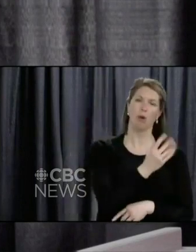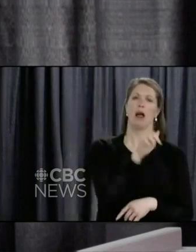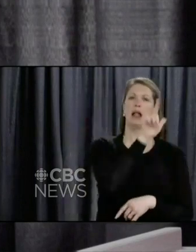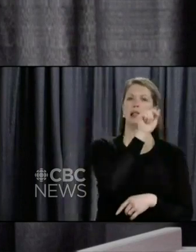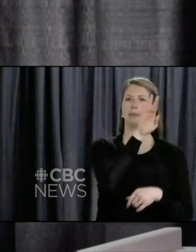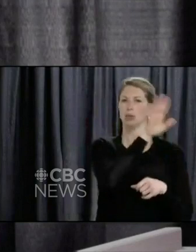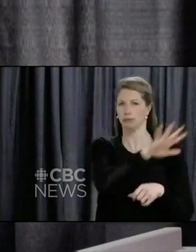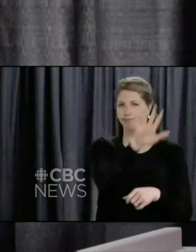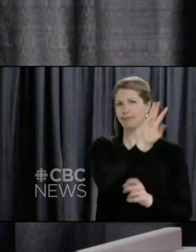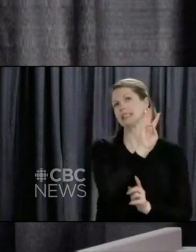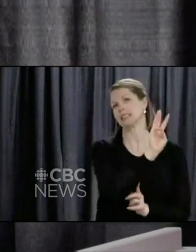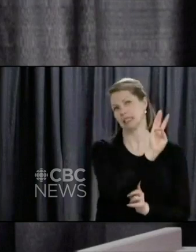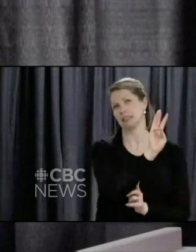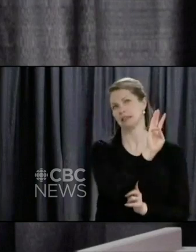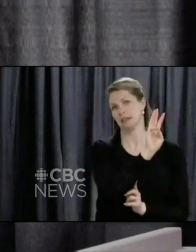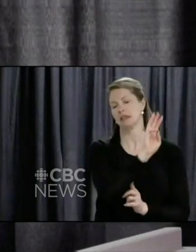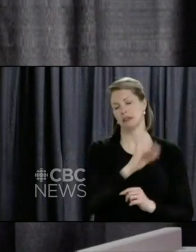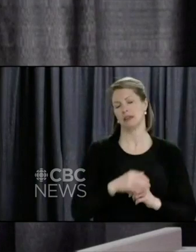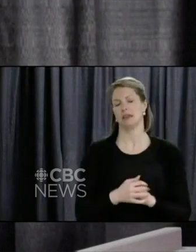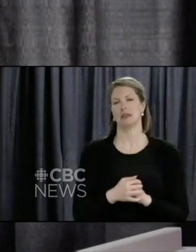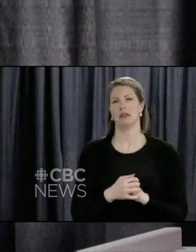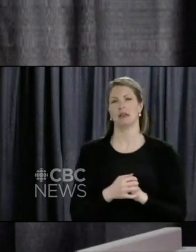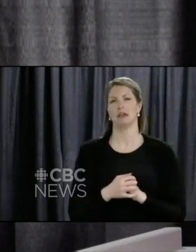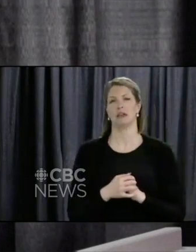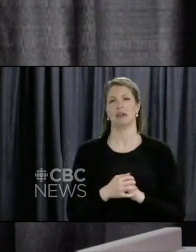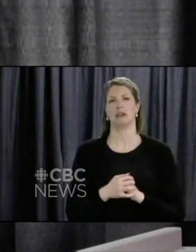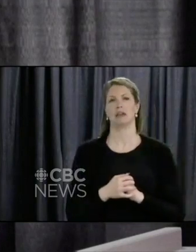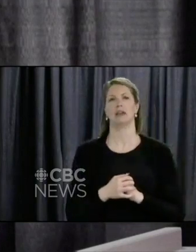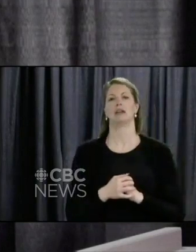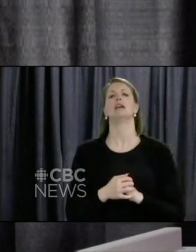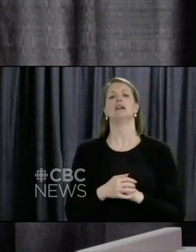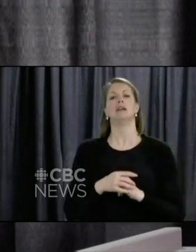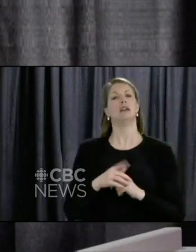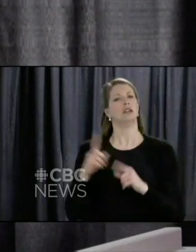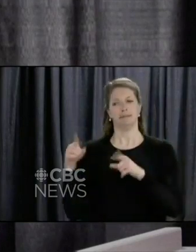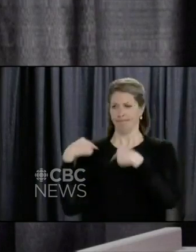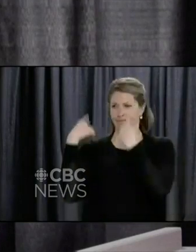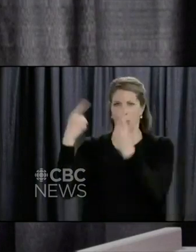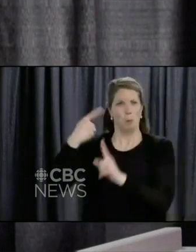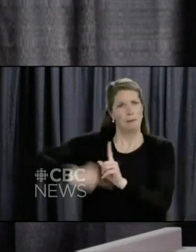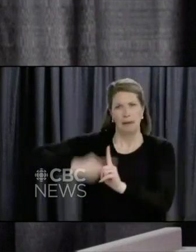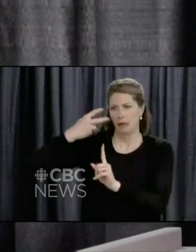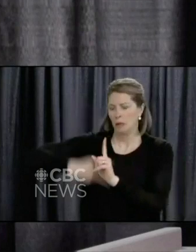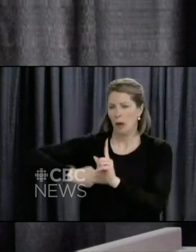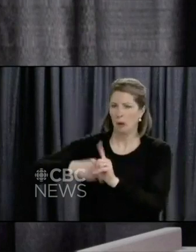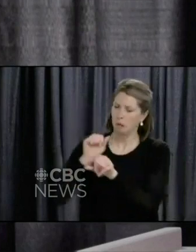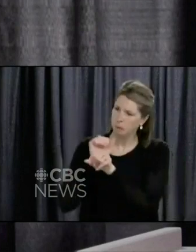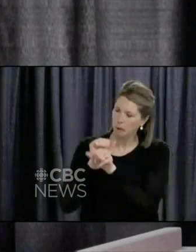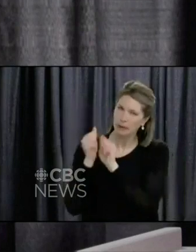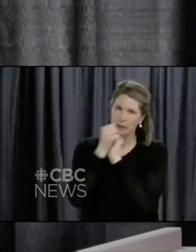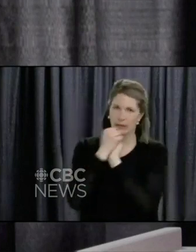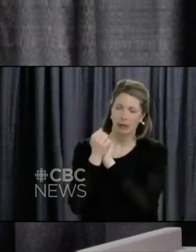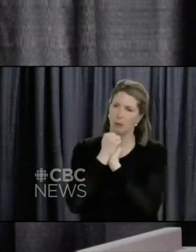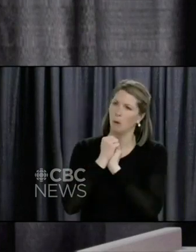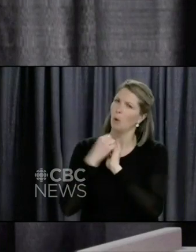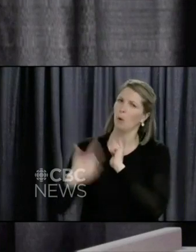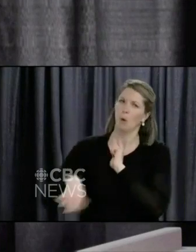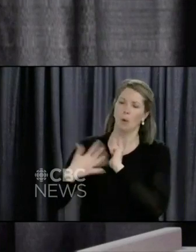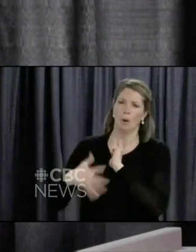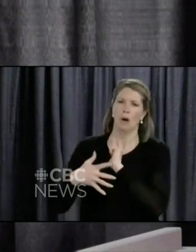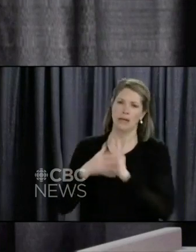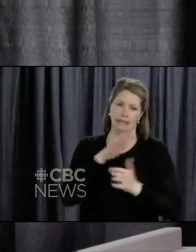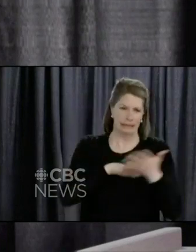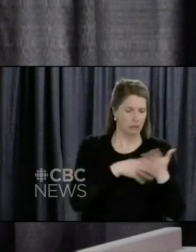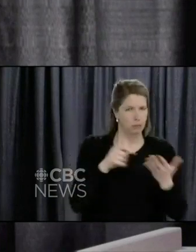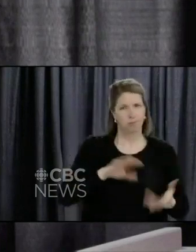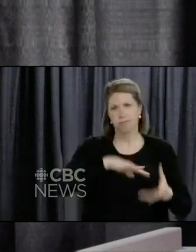in Labrador-Grenville Health. Together, we have worked incredibly hard with great personal sacrifice over the last number of weeks to slow the